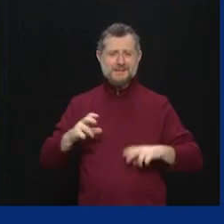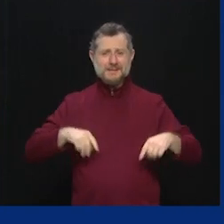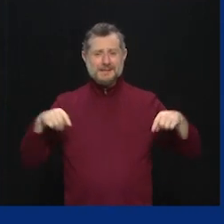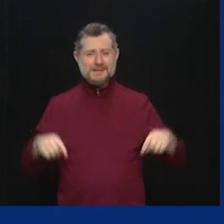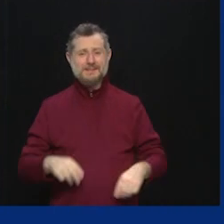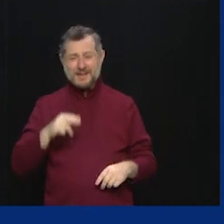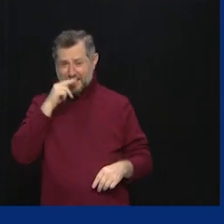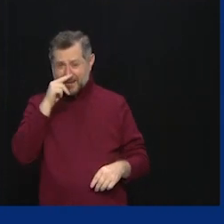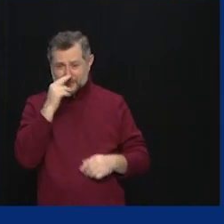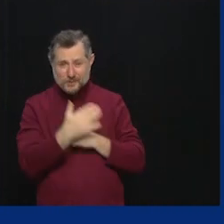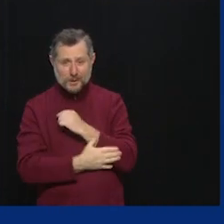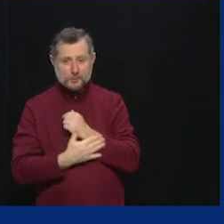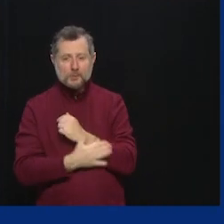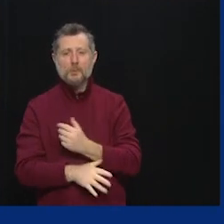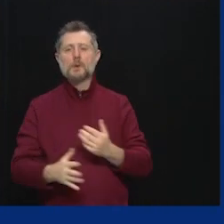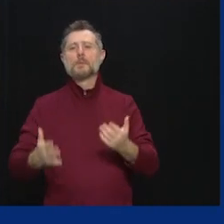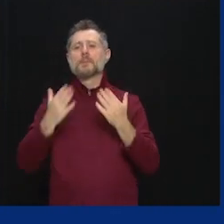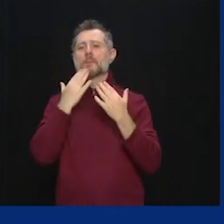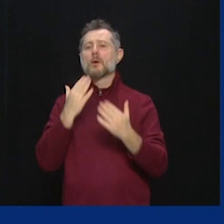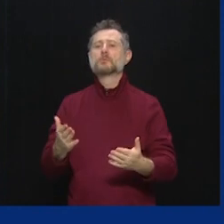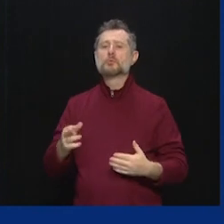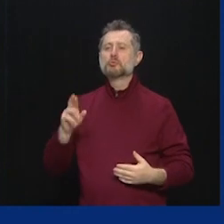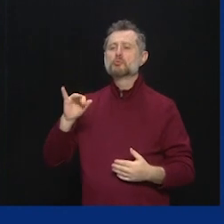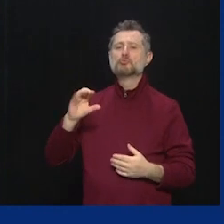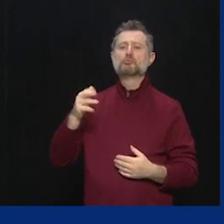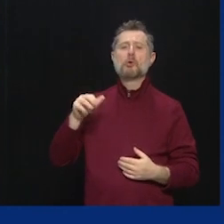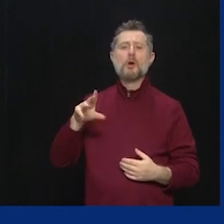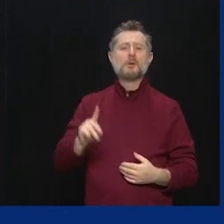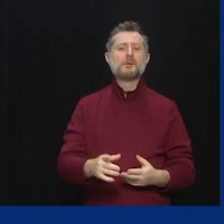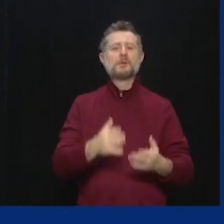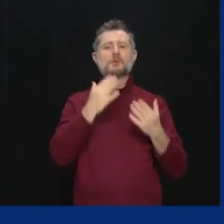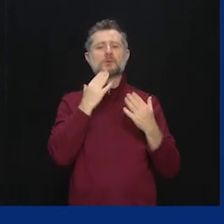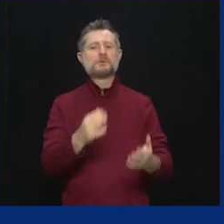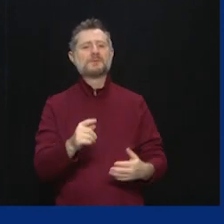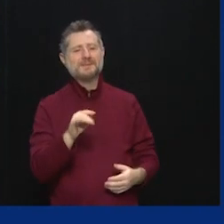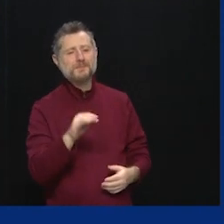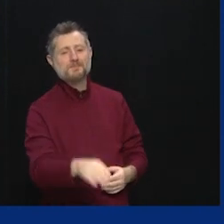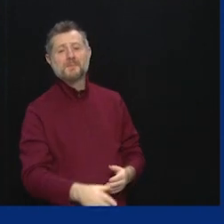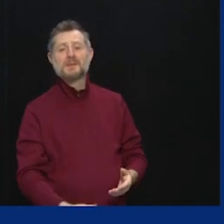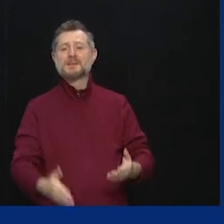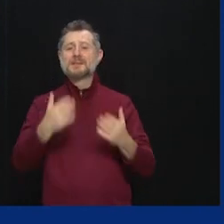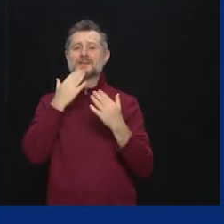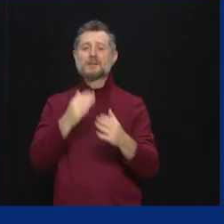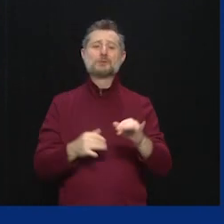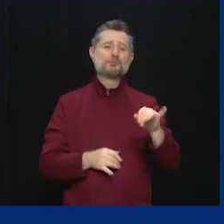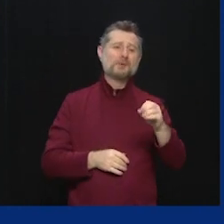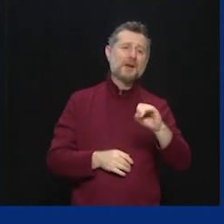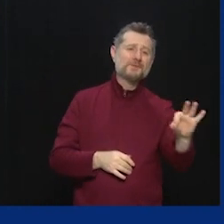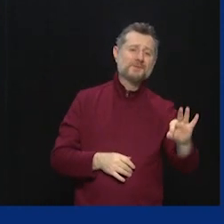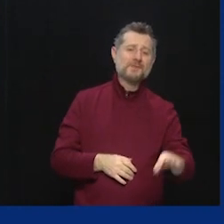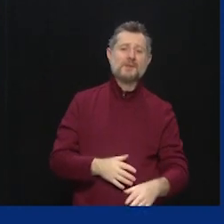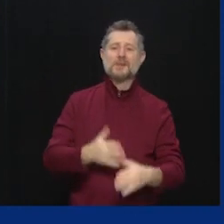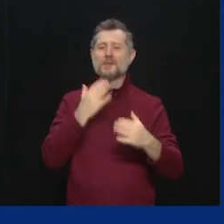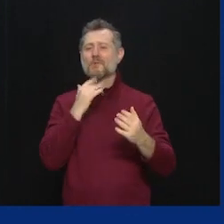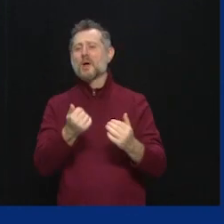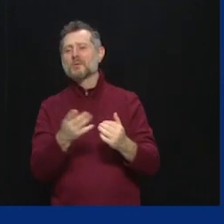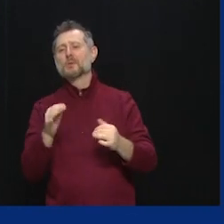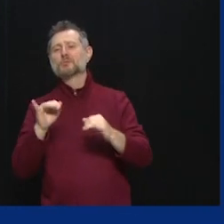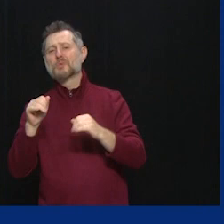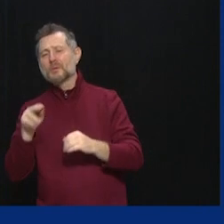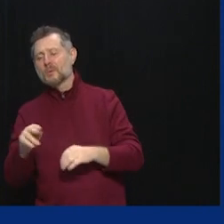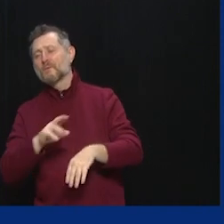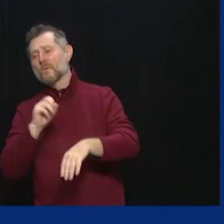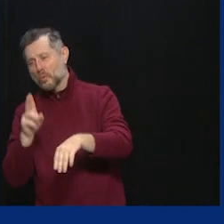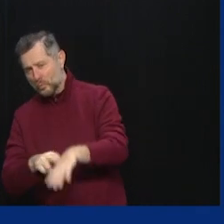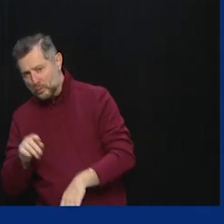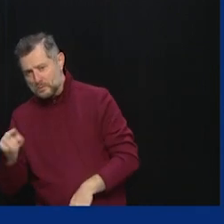Tim. Thank you, Jeff. Thank you, all of you. Of John, of course. I can't forget you, the Islanders.